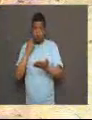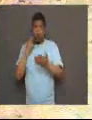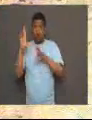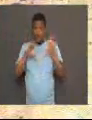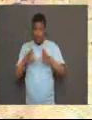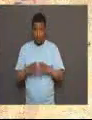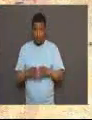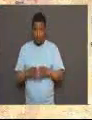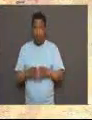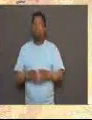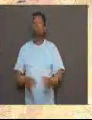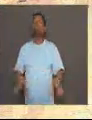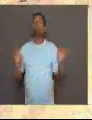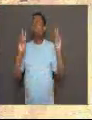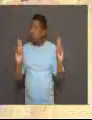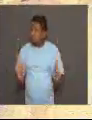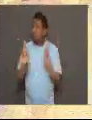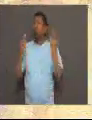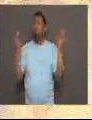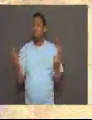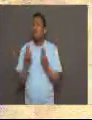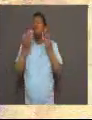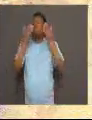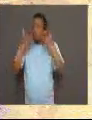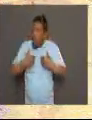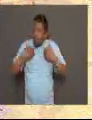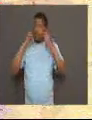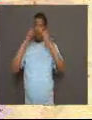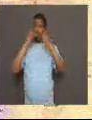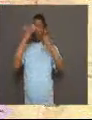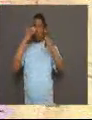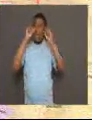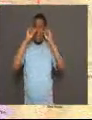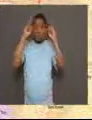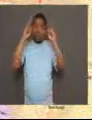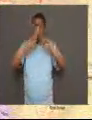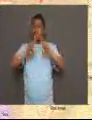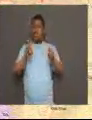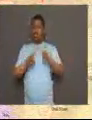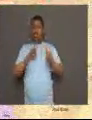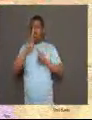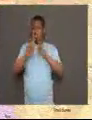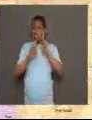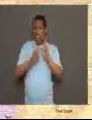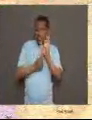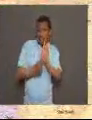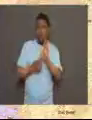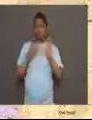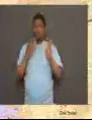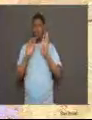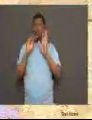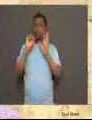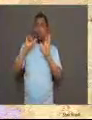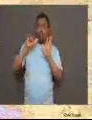so, it is vital to have a good understanding of the different signs and